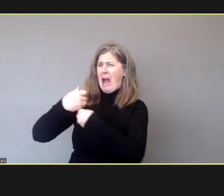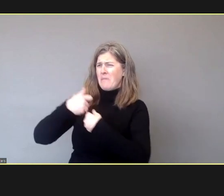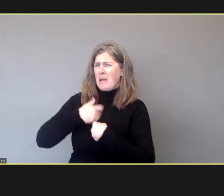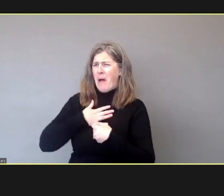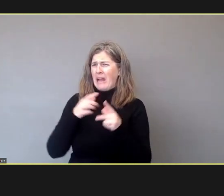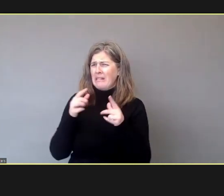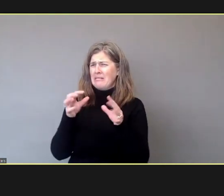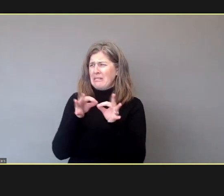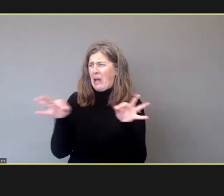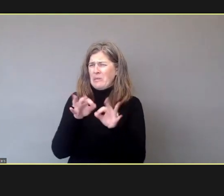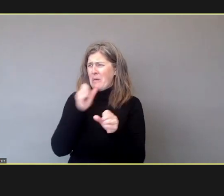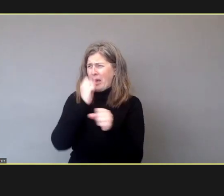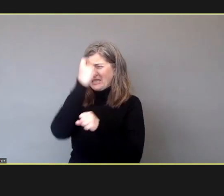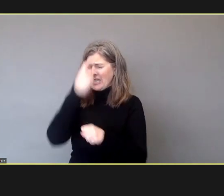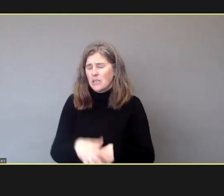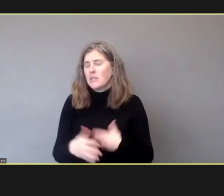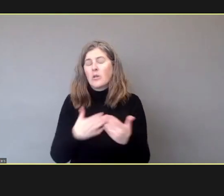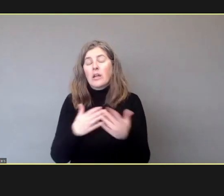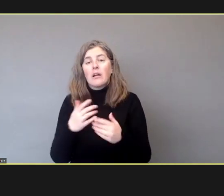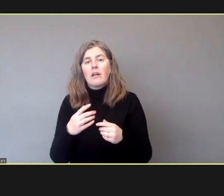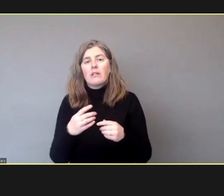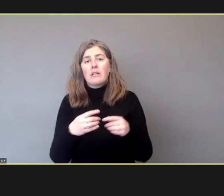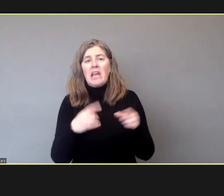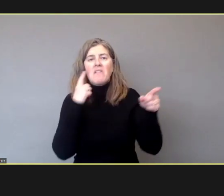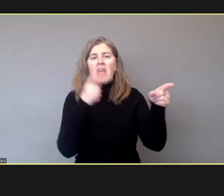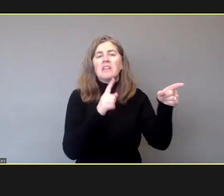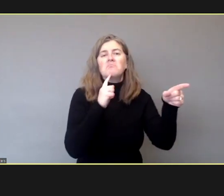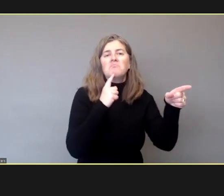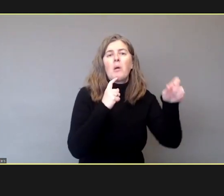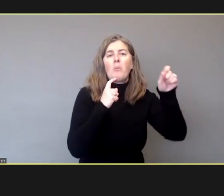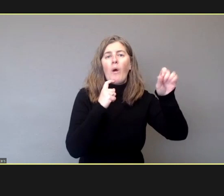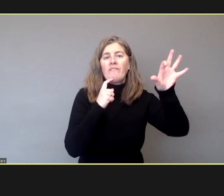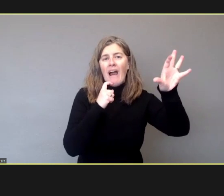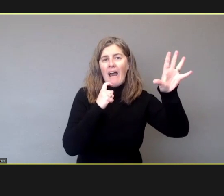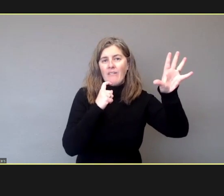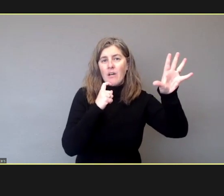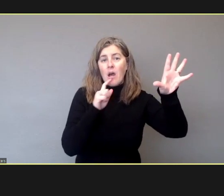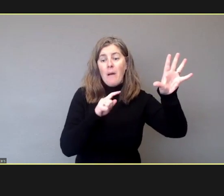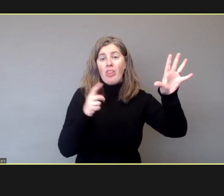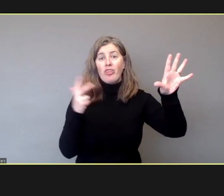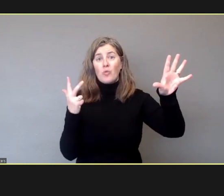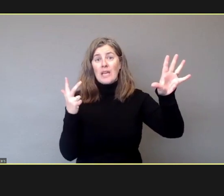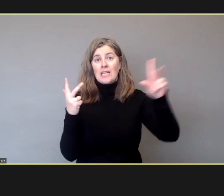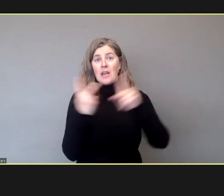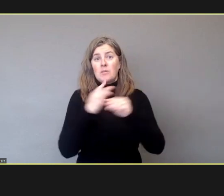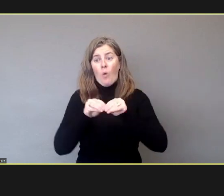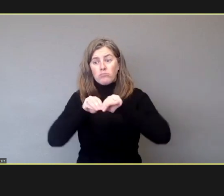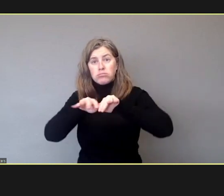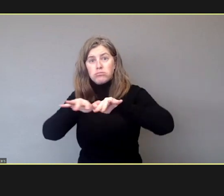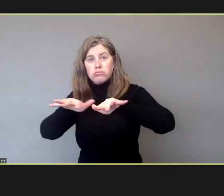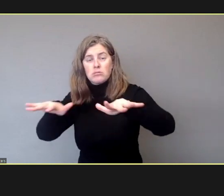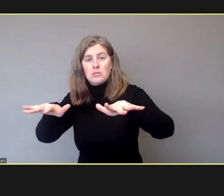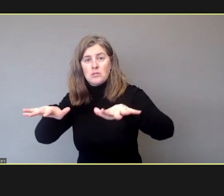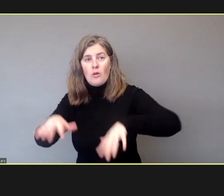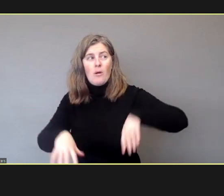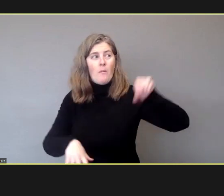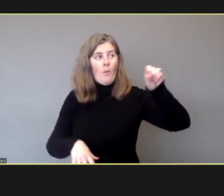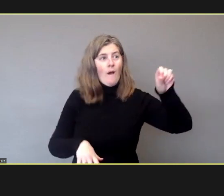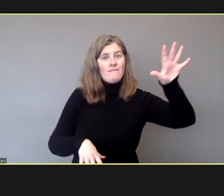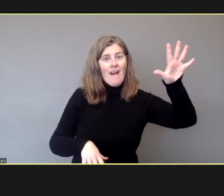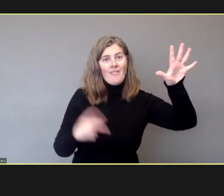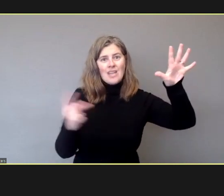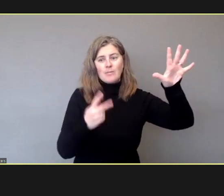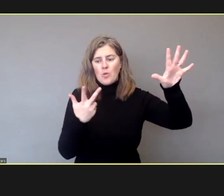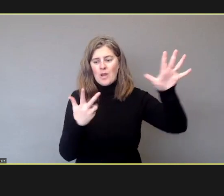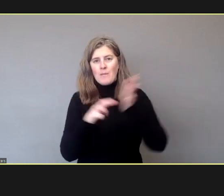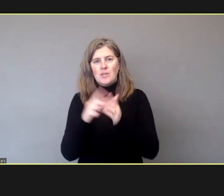But so it's like half as bad, 0.5, 3 times the frequency, 3 times 0.5 is 1.5.